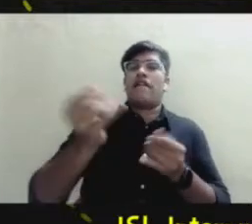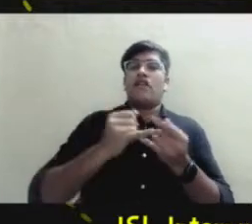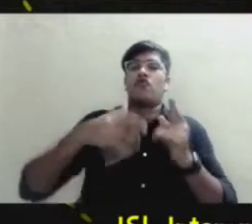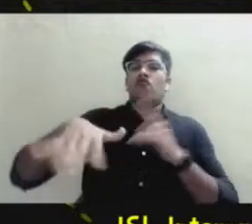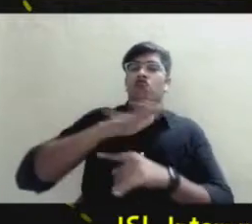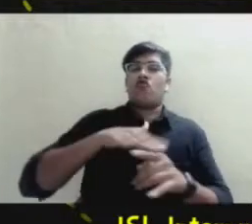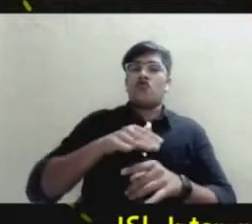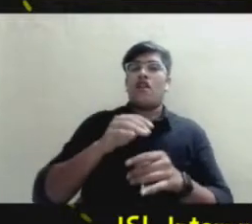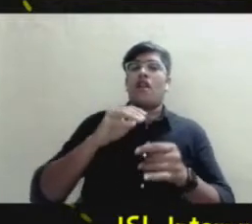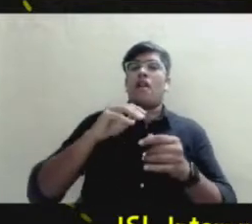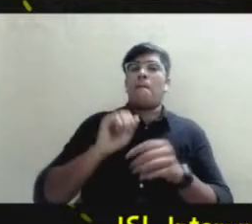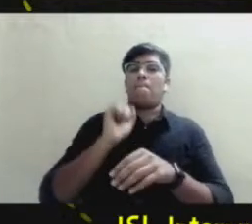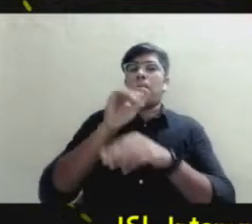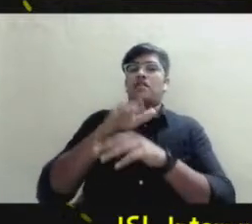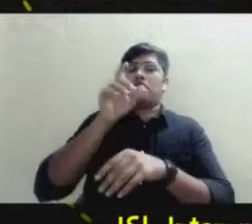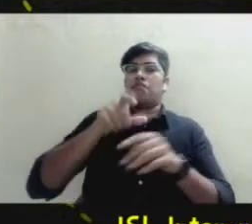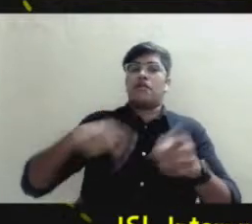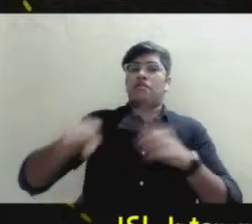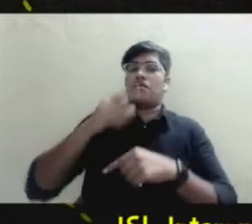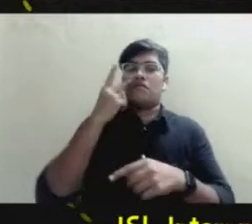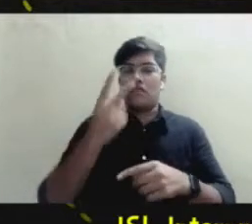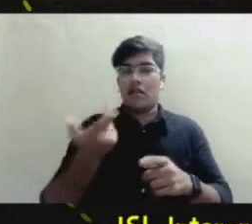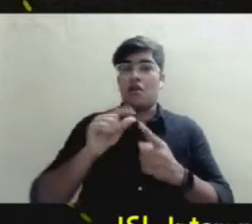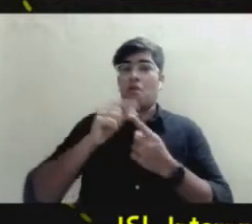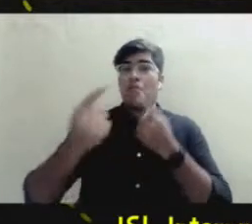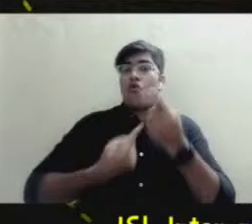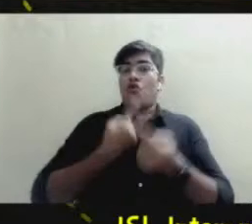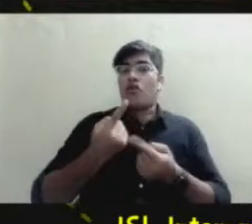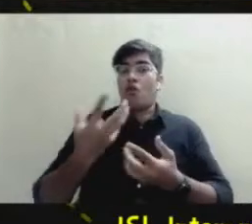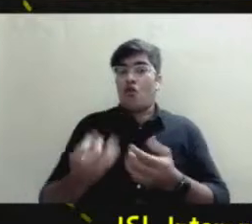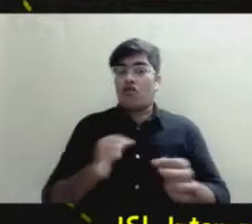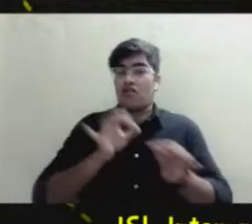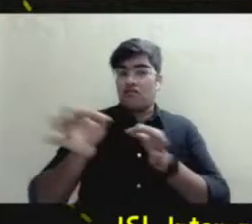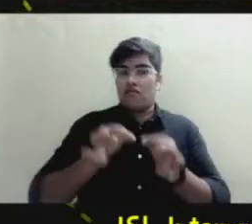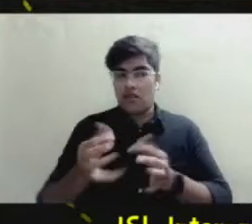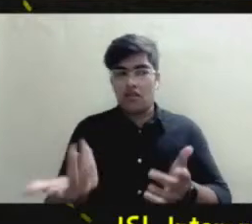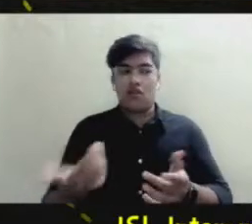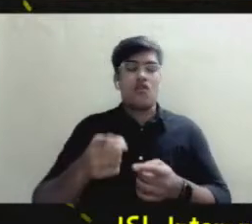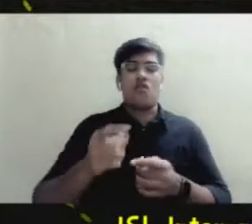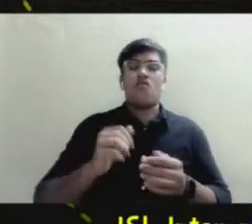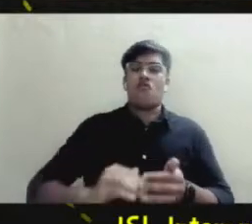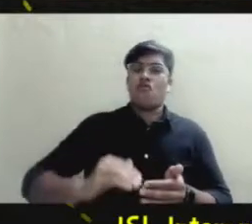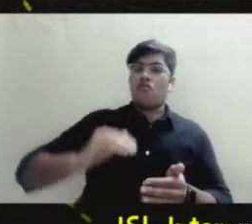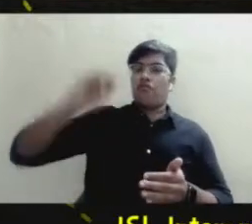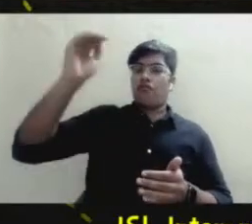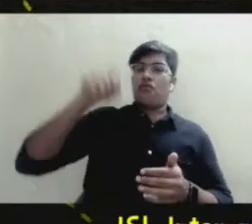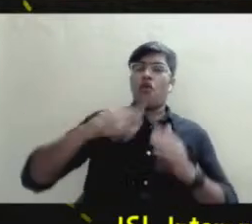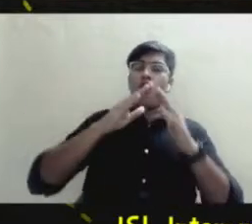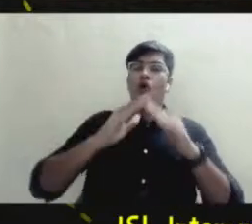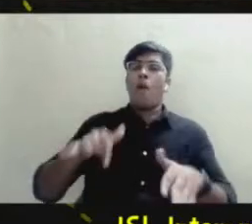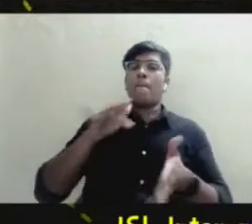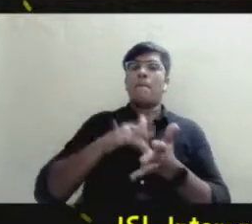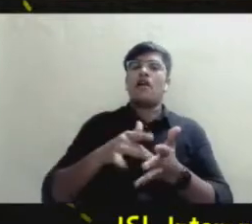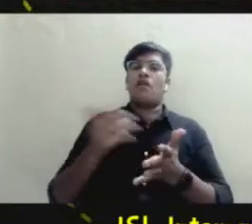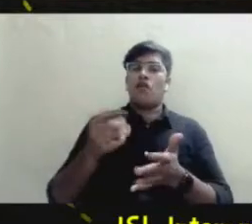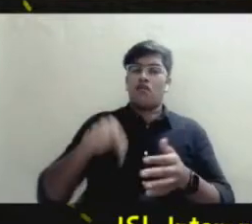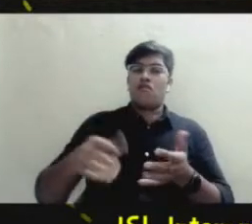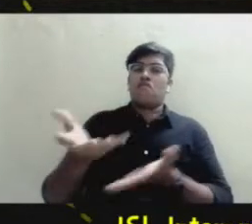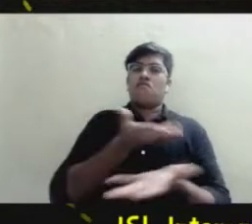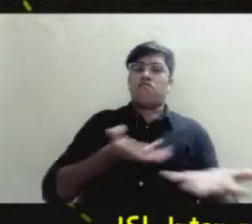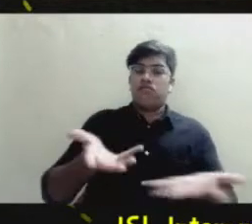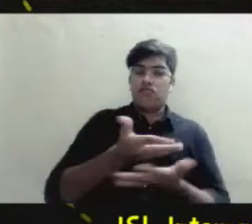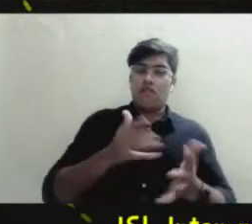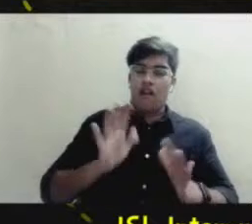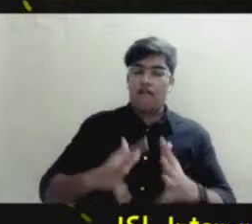give even a political message. I knew that because I'd grown up in a home where all this was discussed. I had